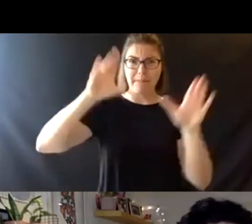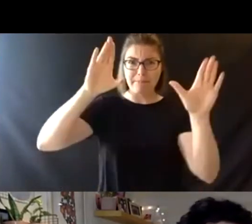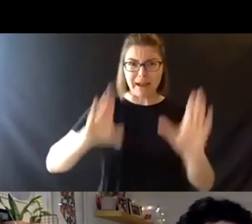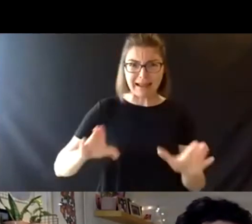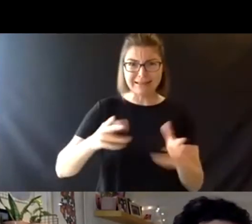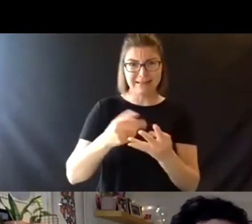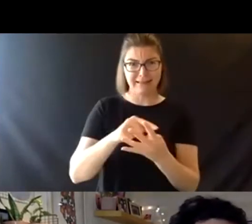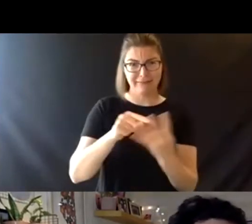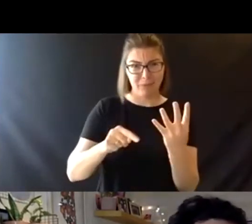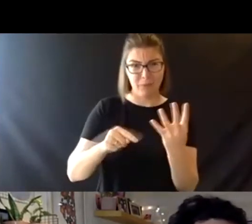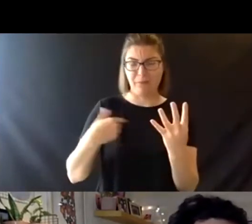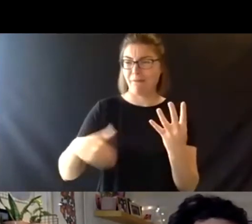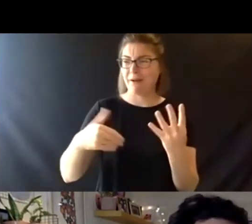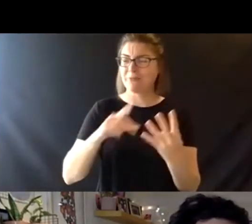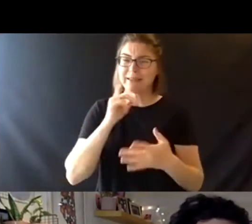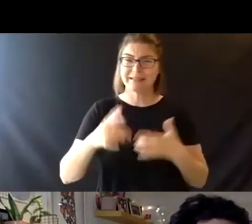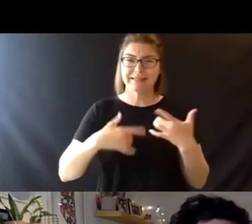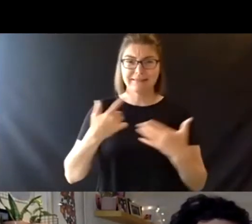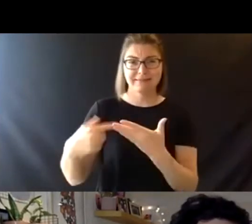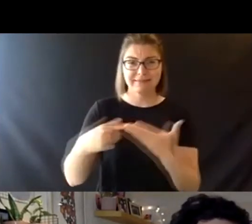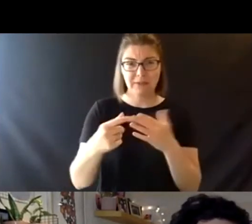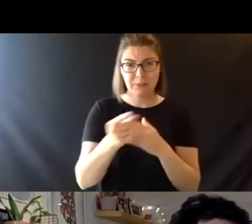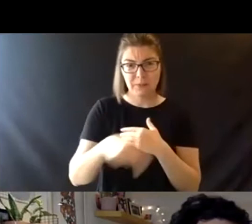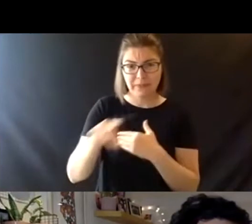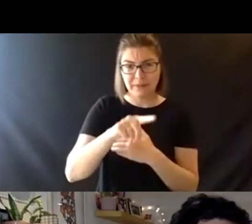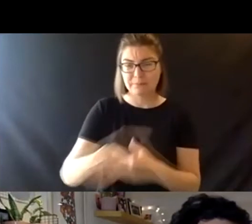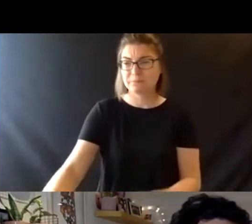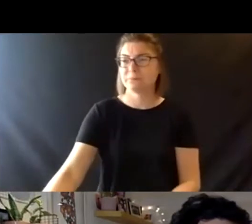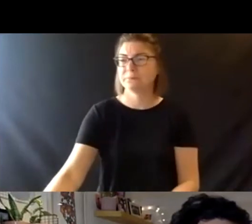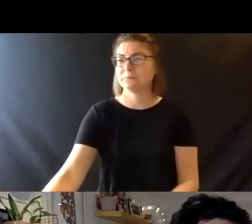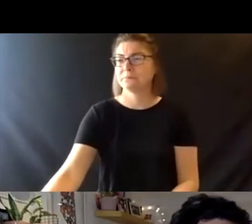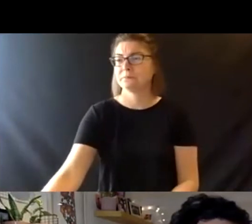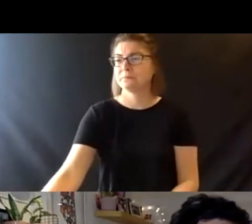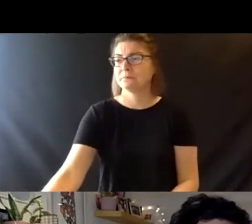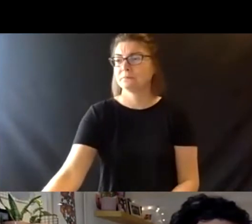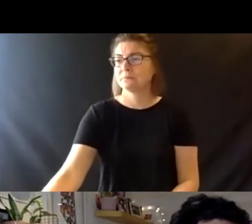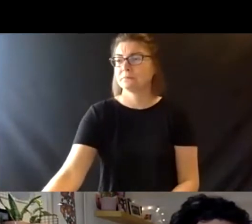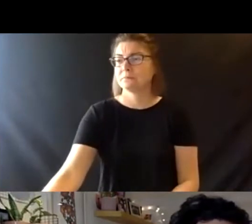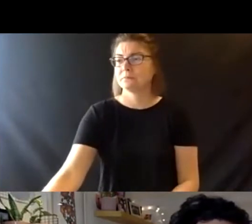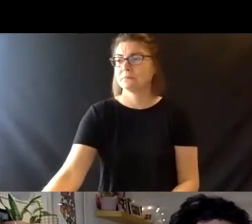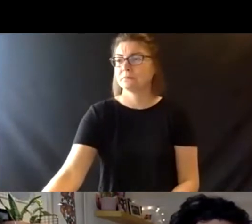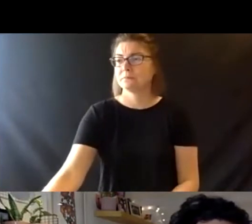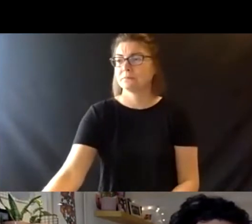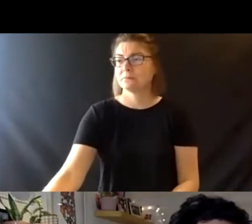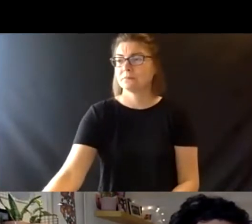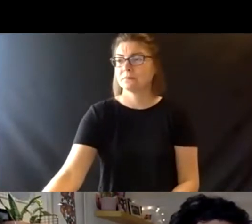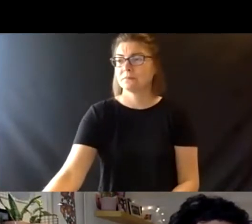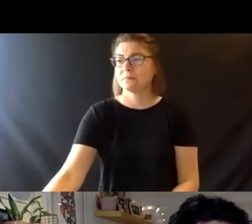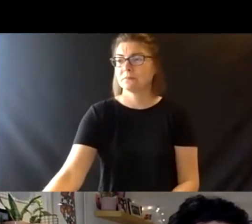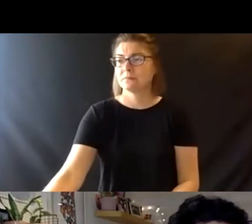So I'm so excited to have a conversation with all of you today. I would kind of encourage people to